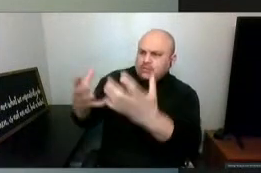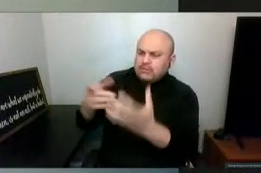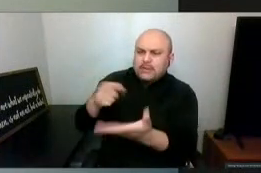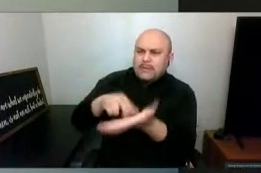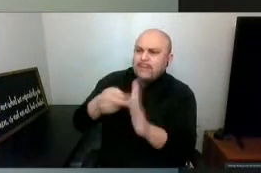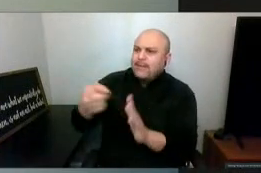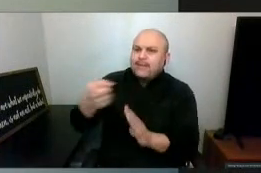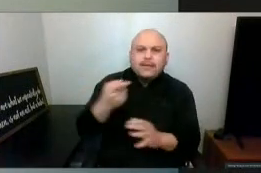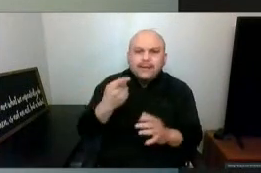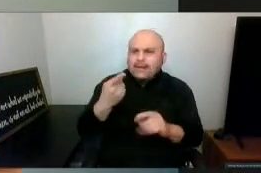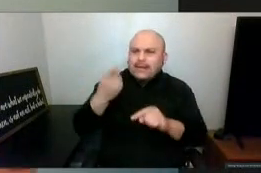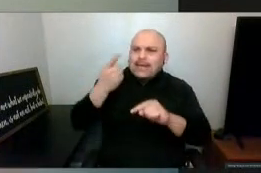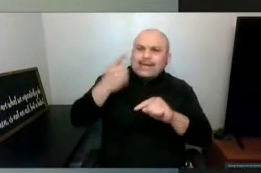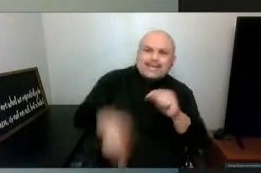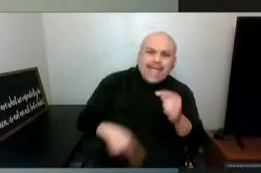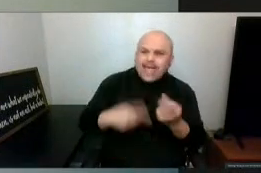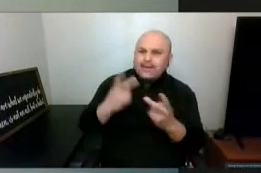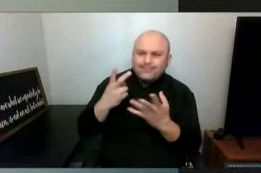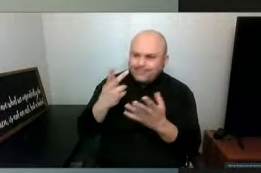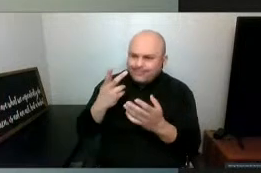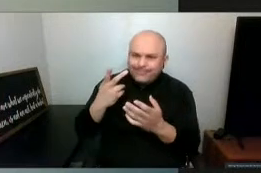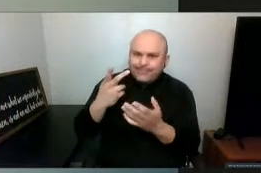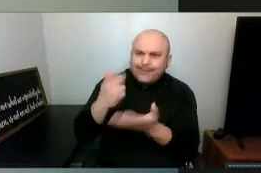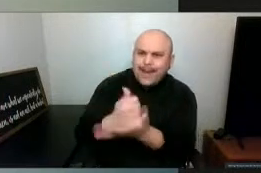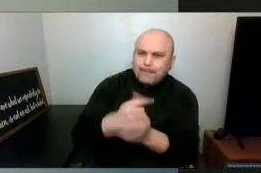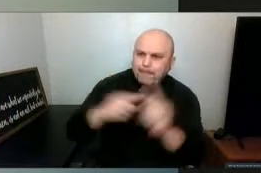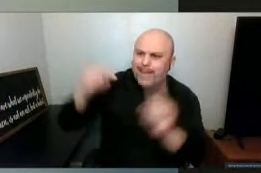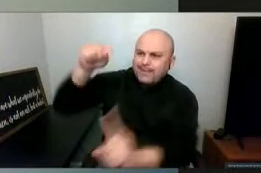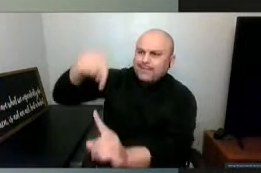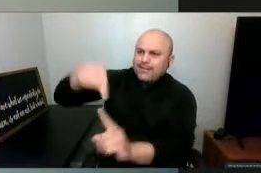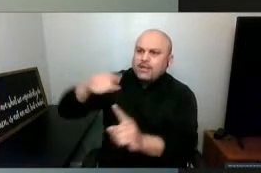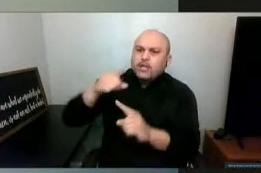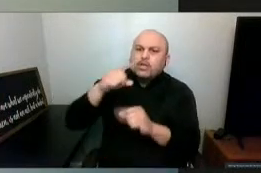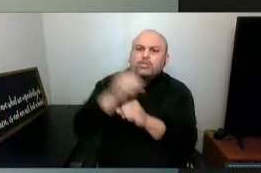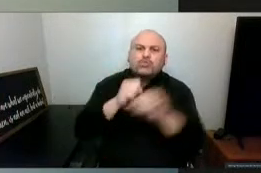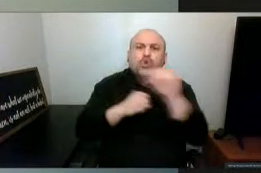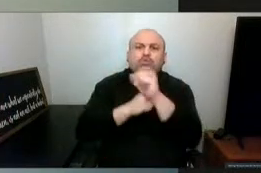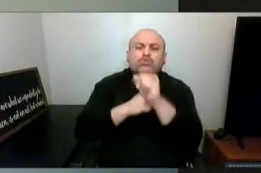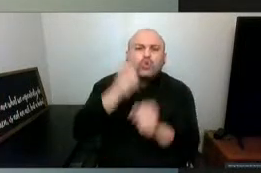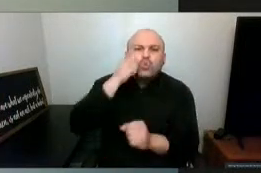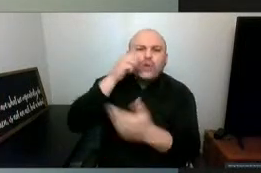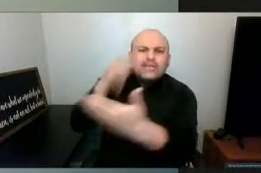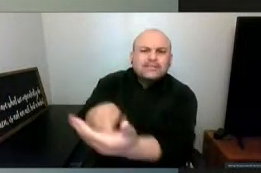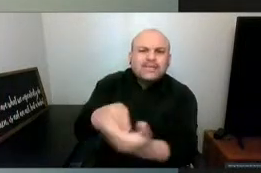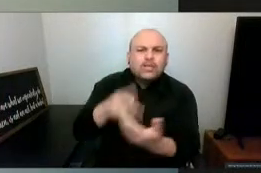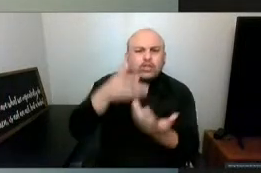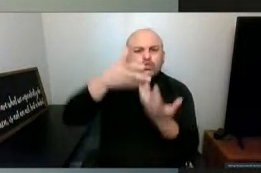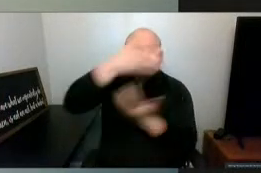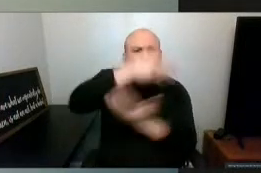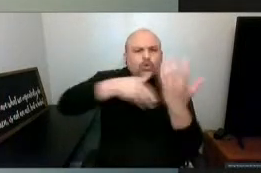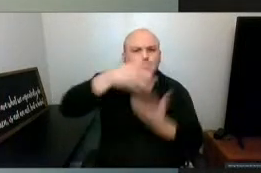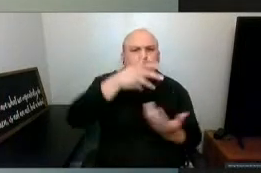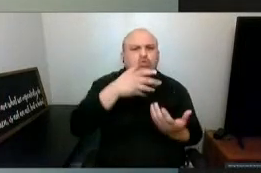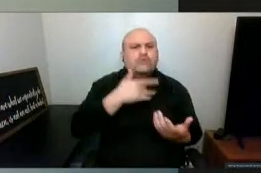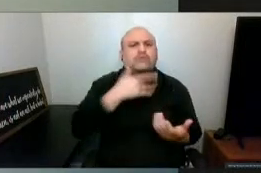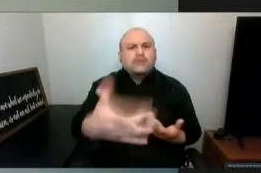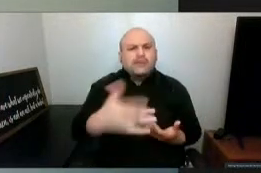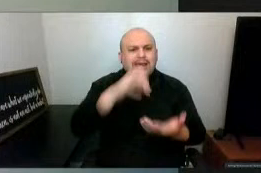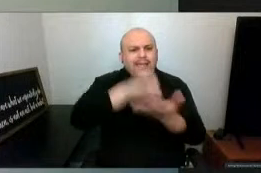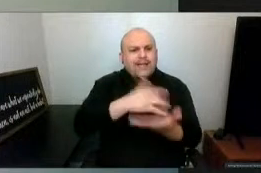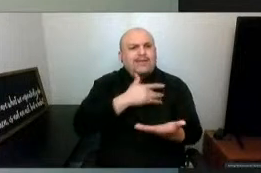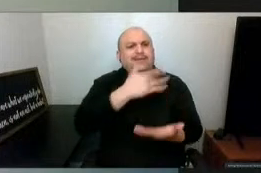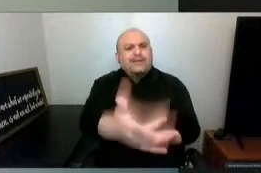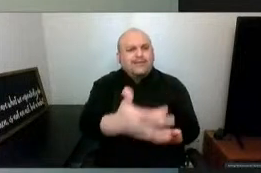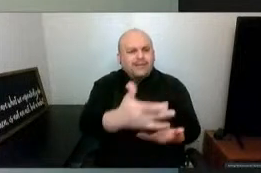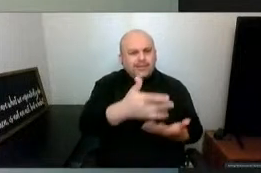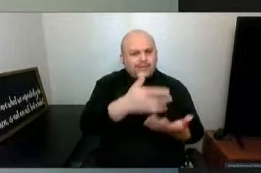to earlier, right? These are structural racism, social determinants of health, likely driven dynamics, right?